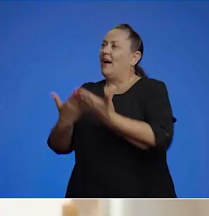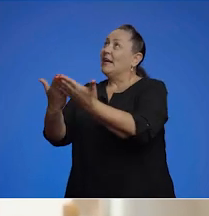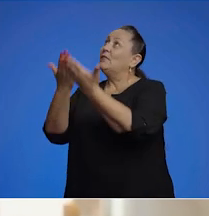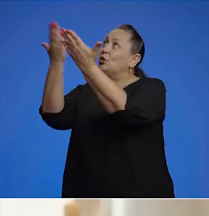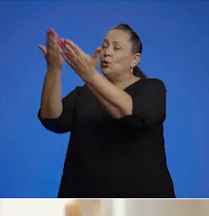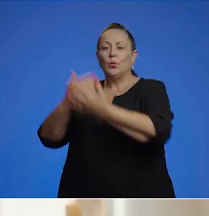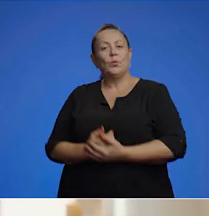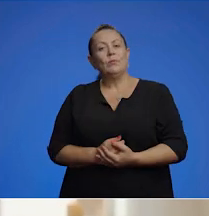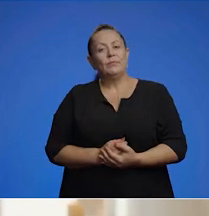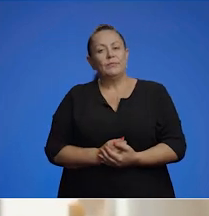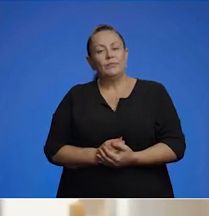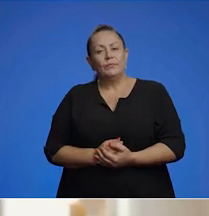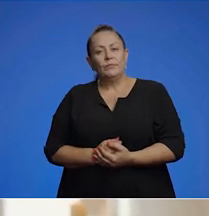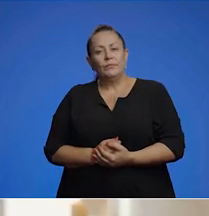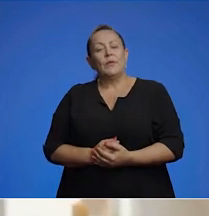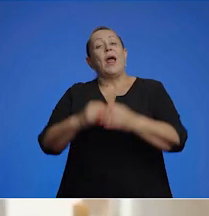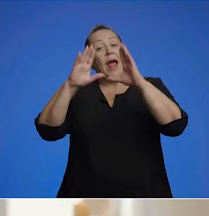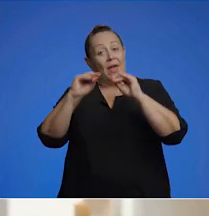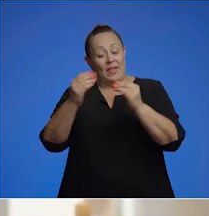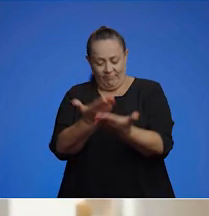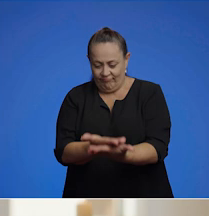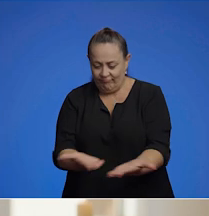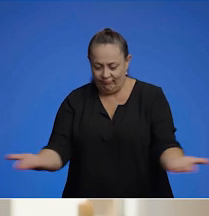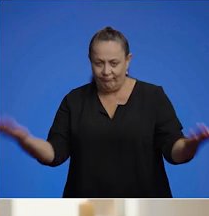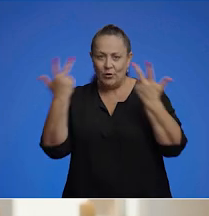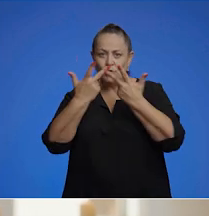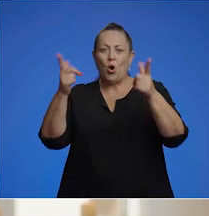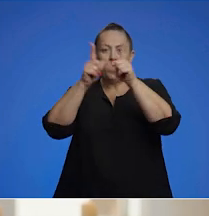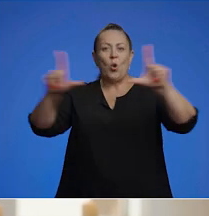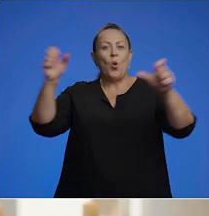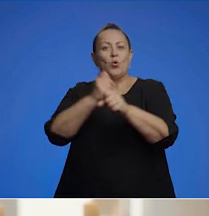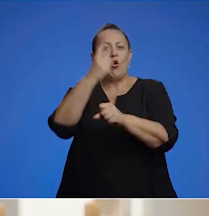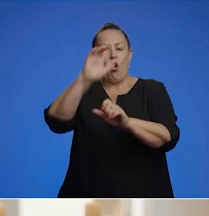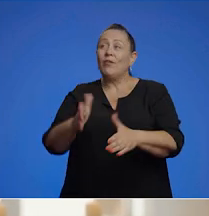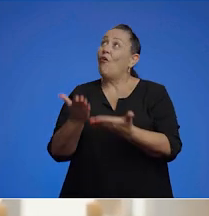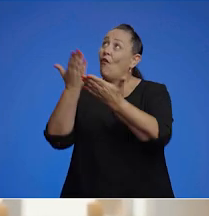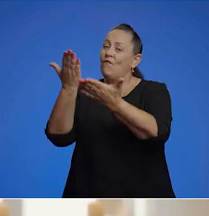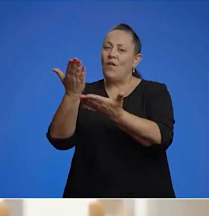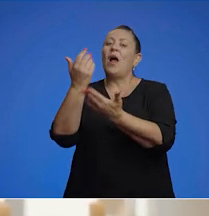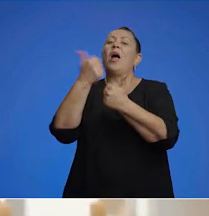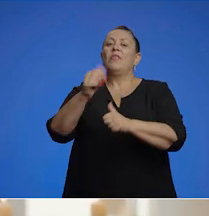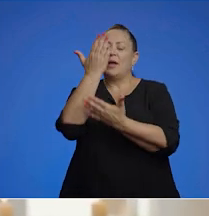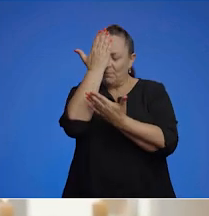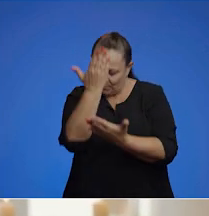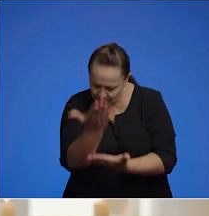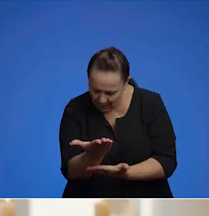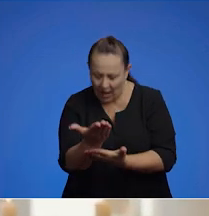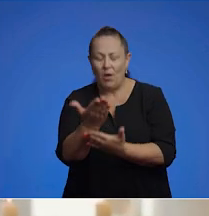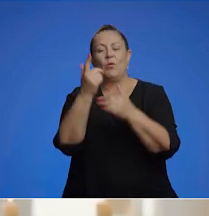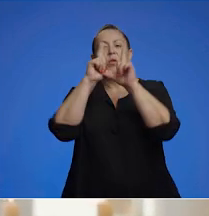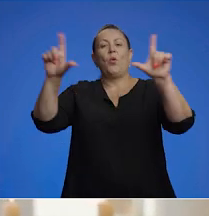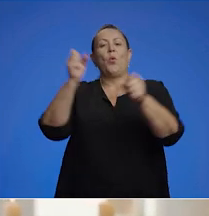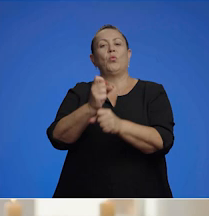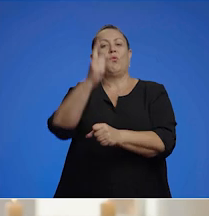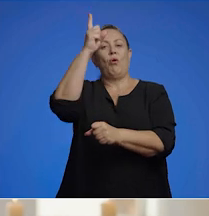given me. You must then lay them before the Lord your God and bow down in the sight of the